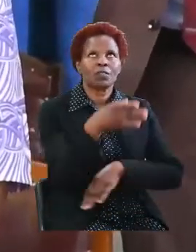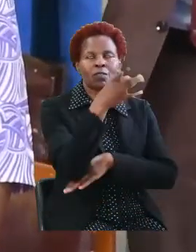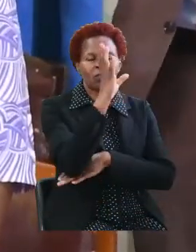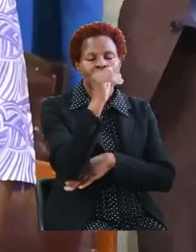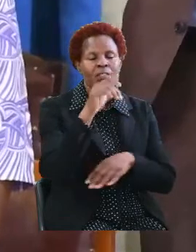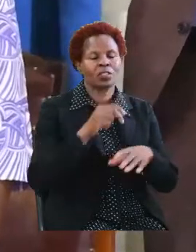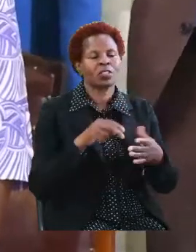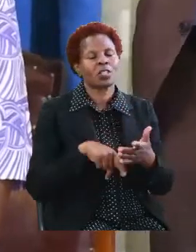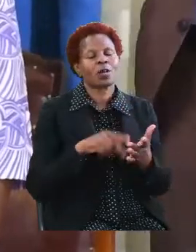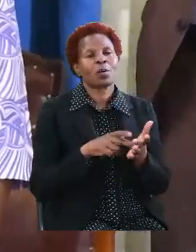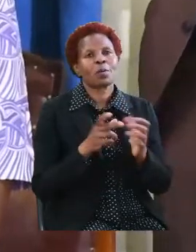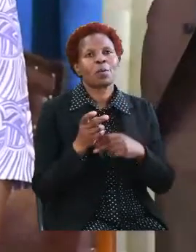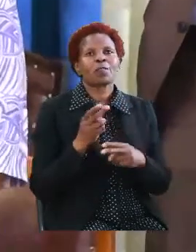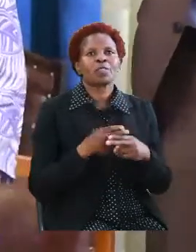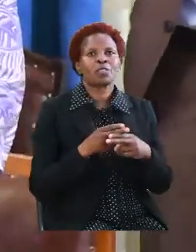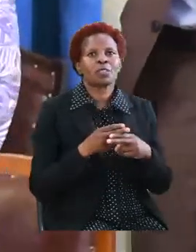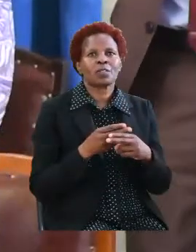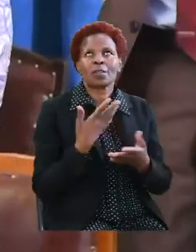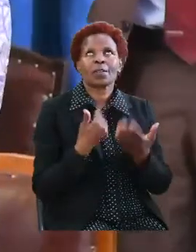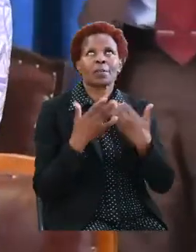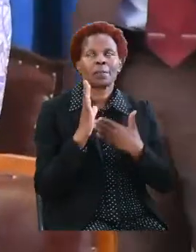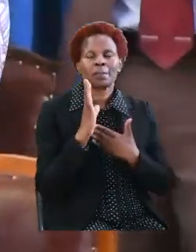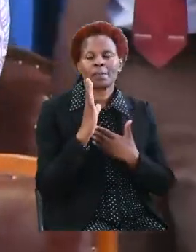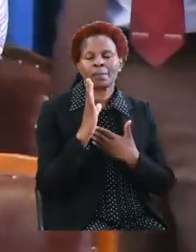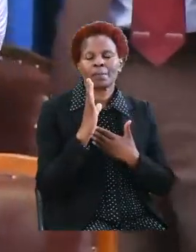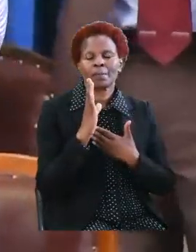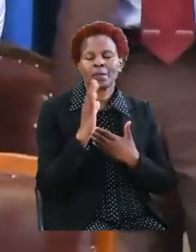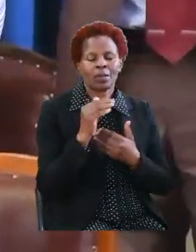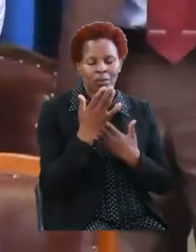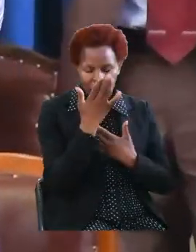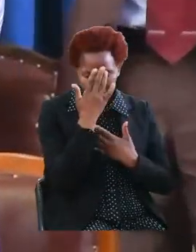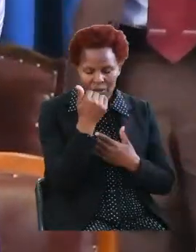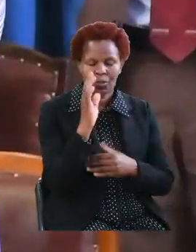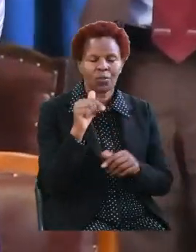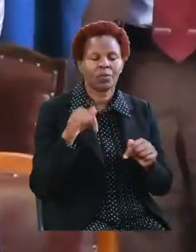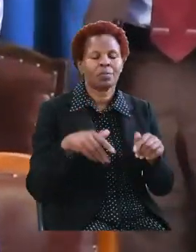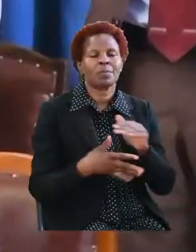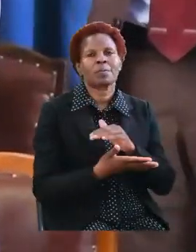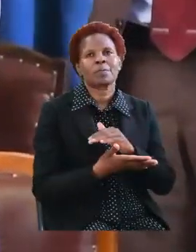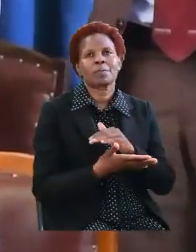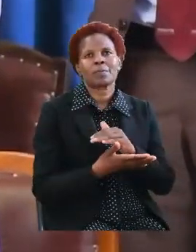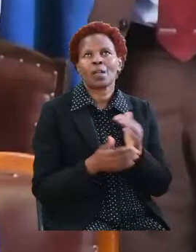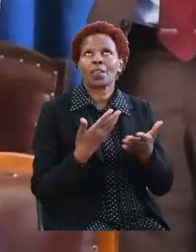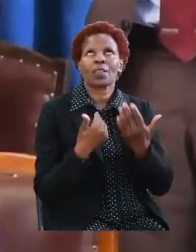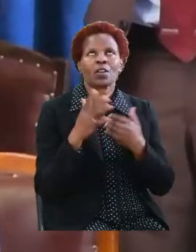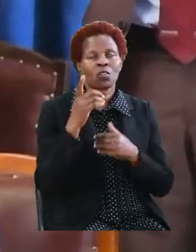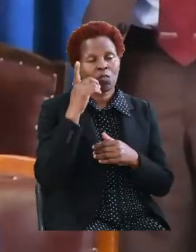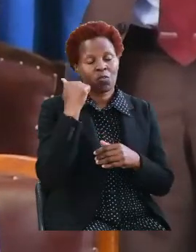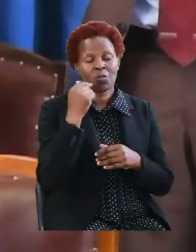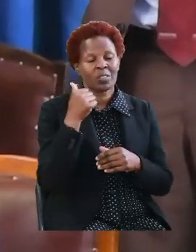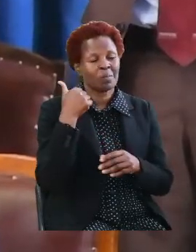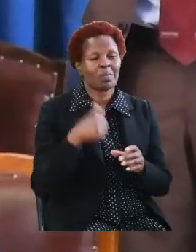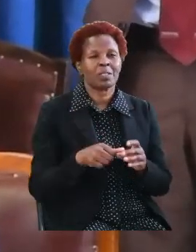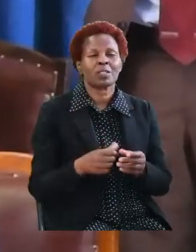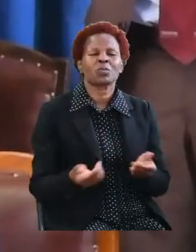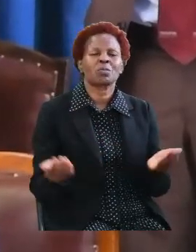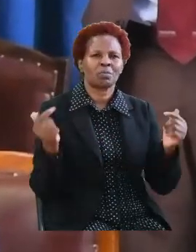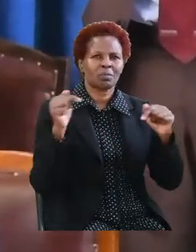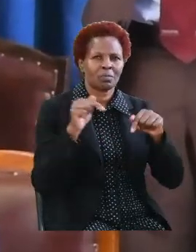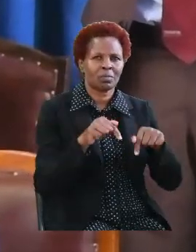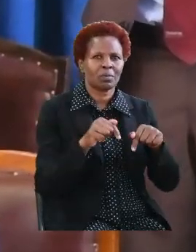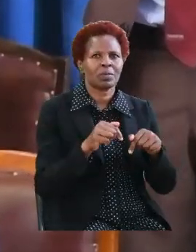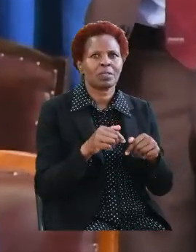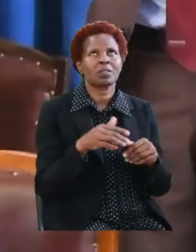In the name of Jesus, we want to thank you and honor you this morning. We want to thank you for reminding us to come into your house this